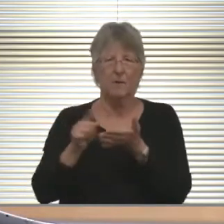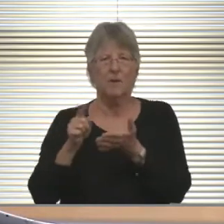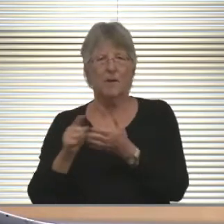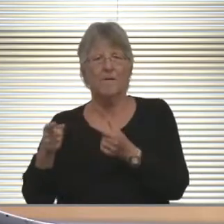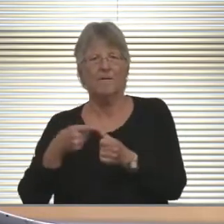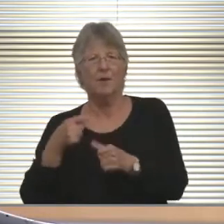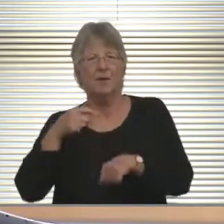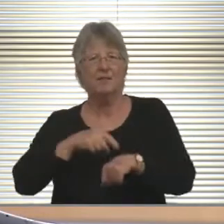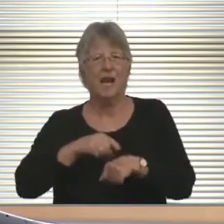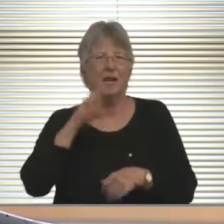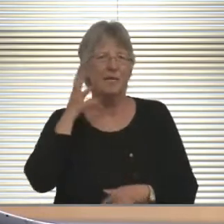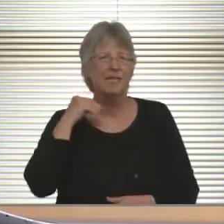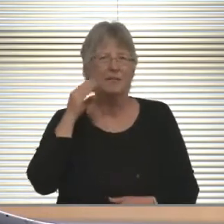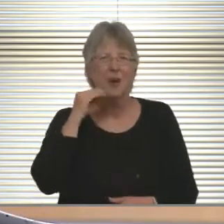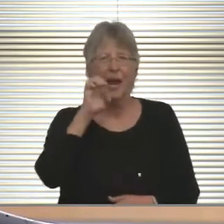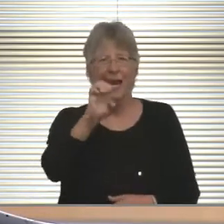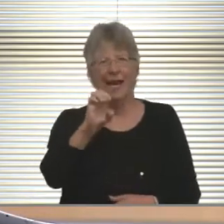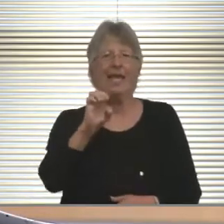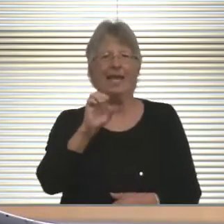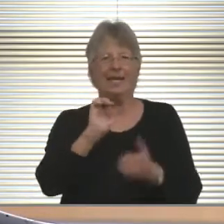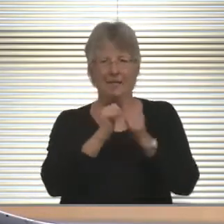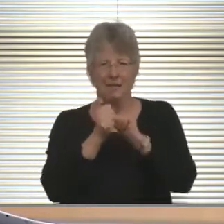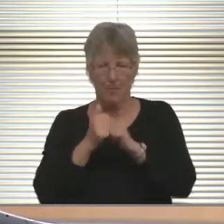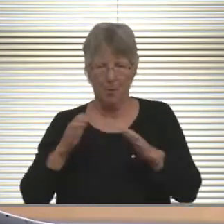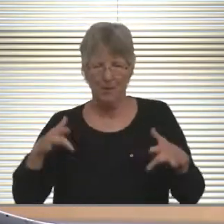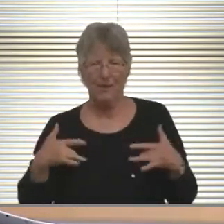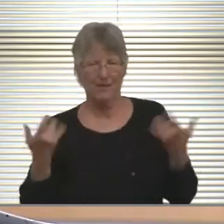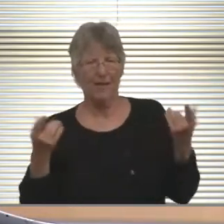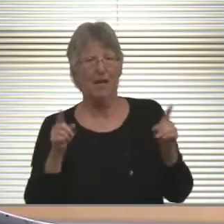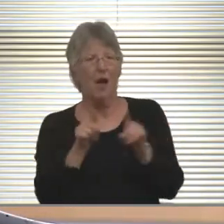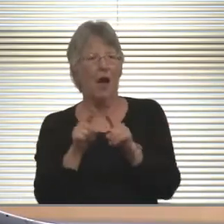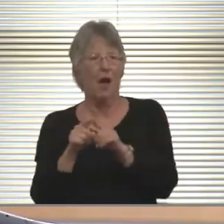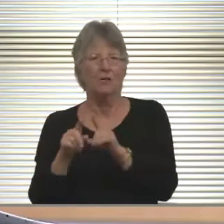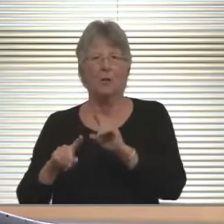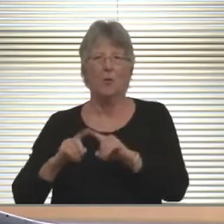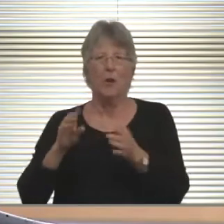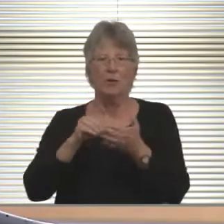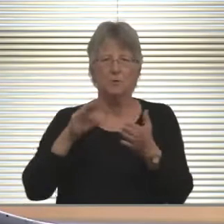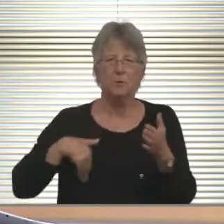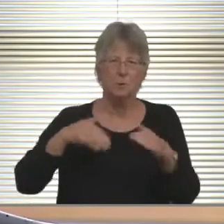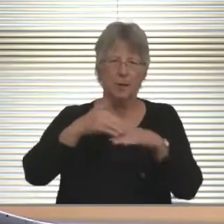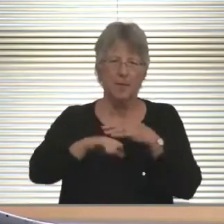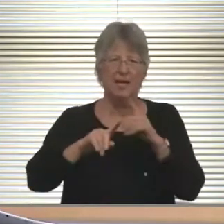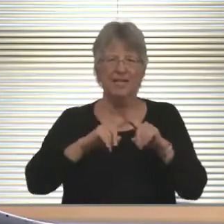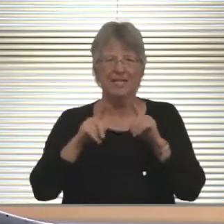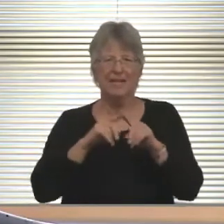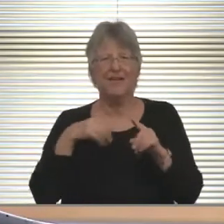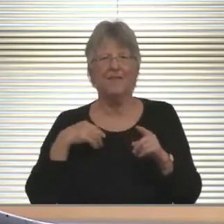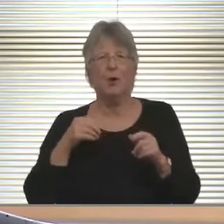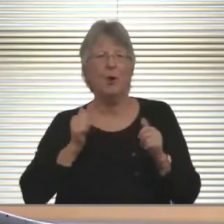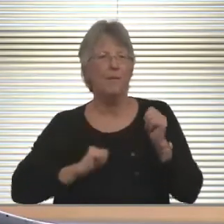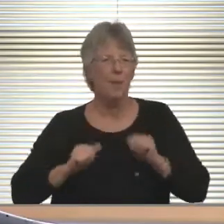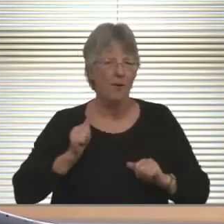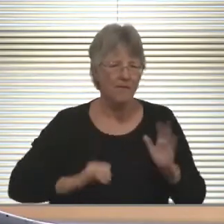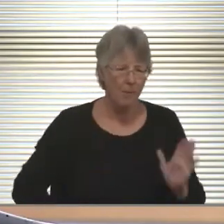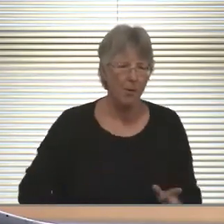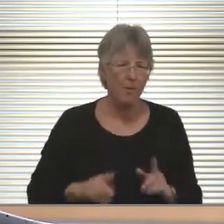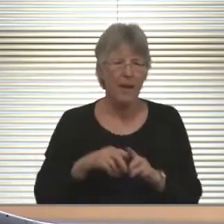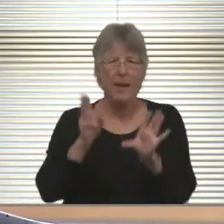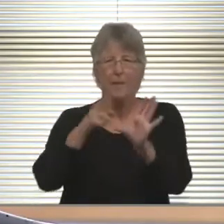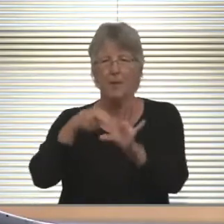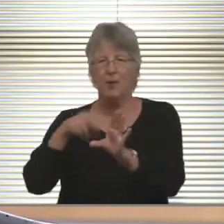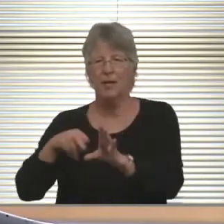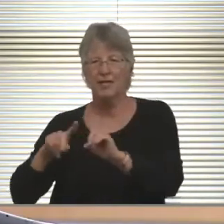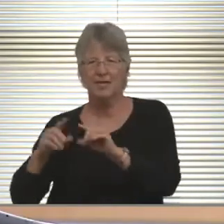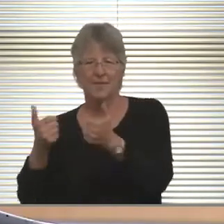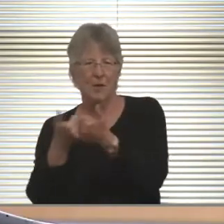esports event. We also have Winterfest, where students can submit videos of them giving performances, and they can participate in winter-themed games and